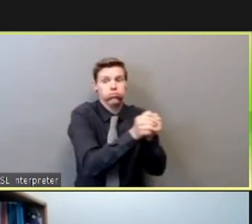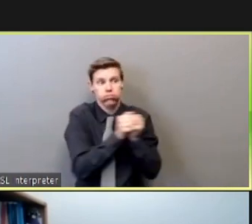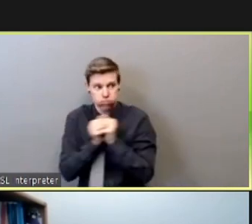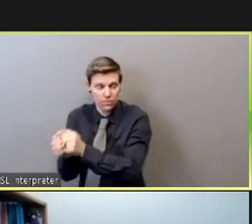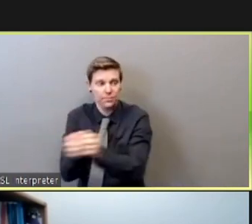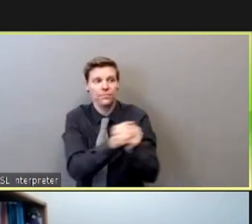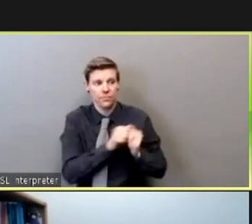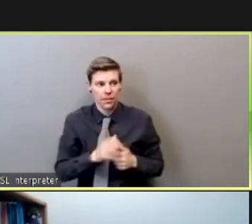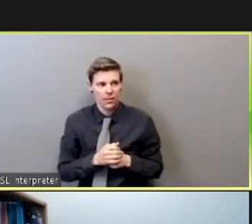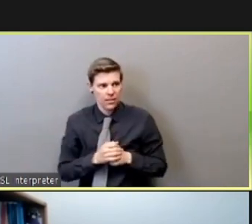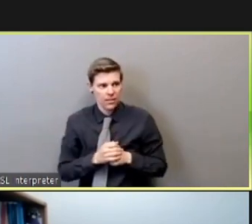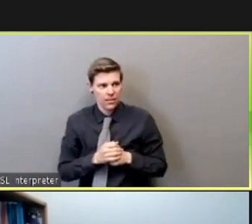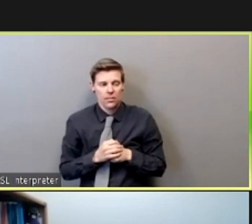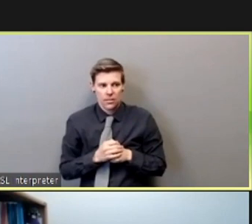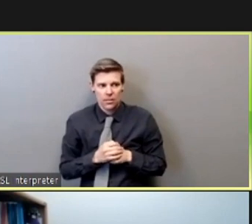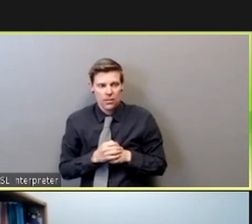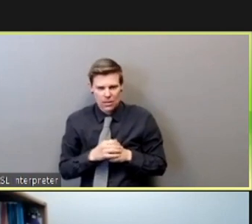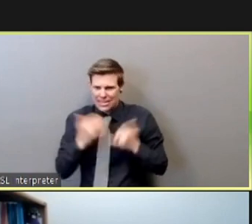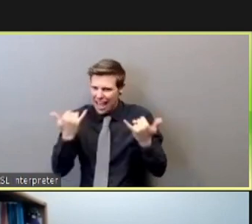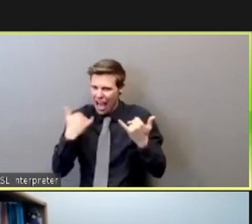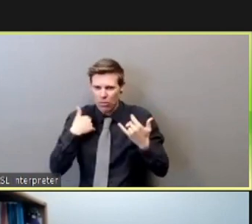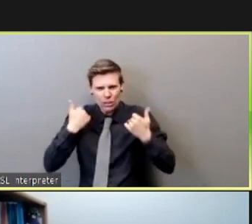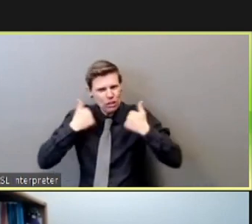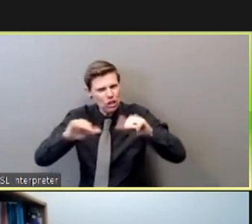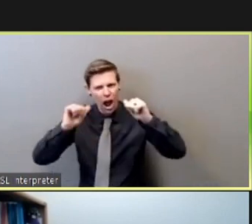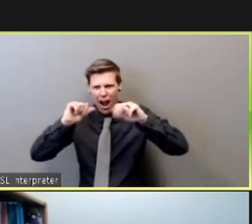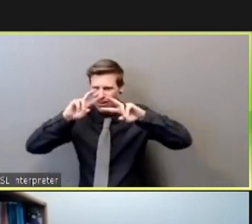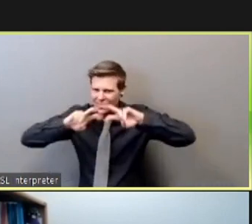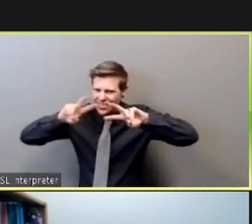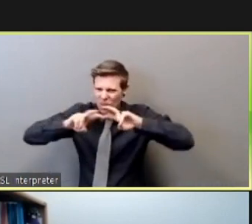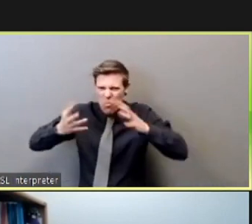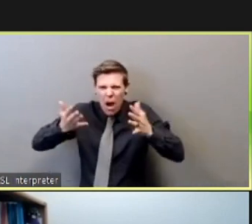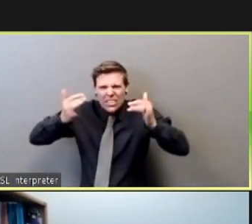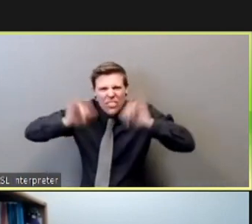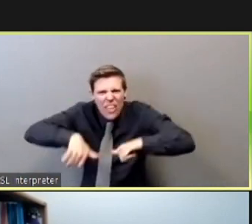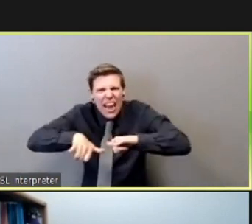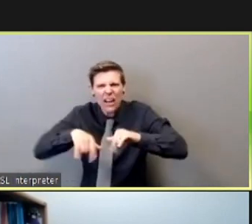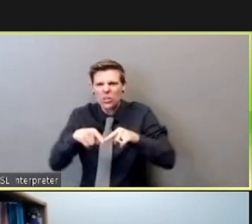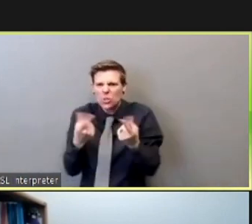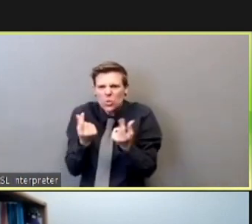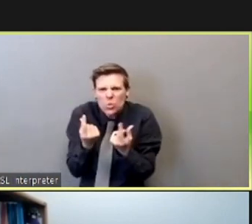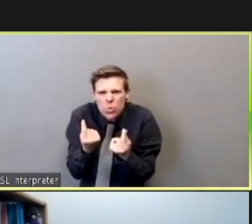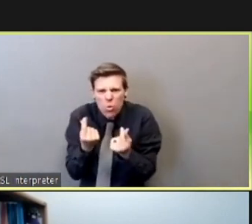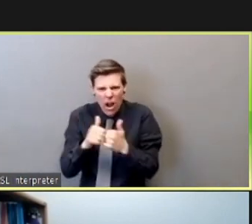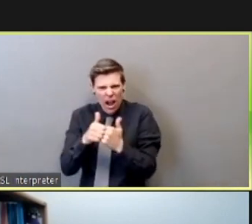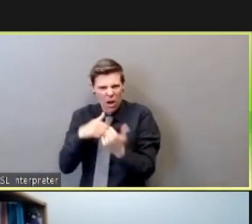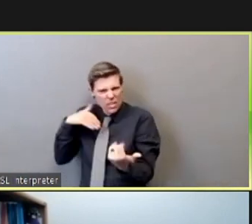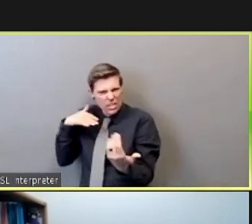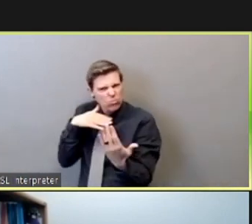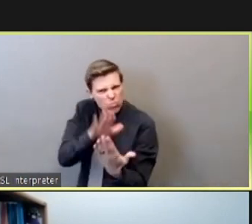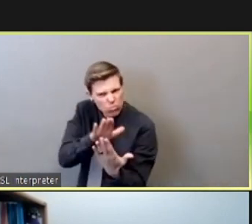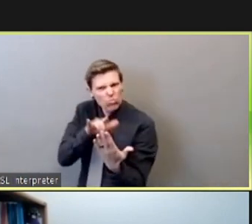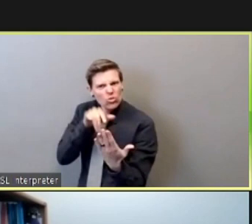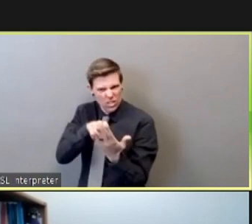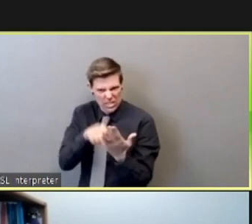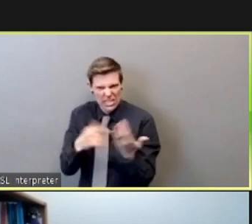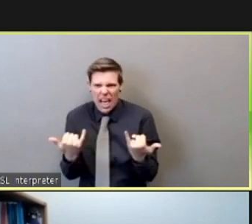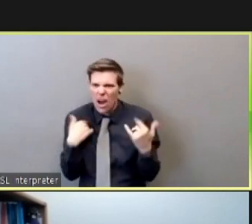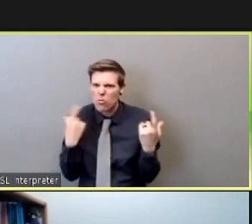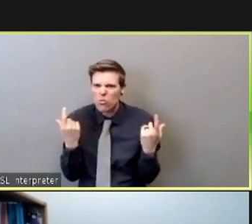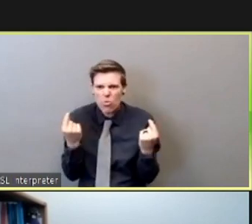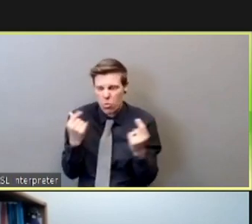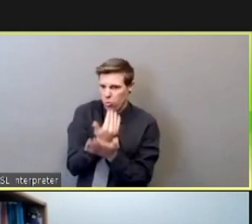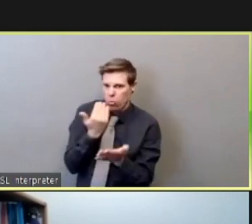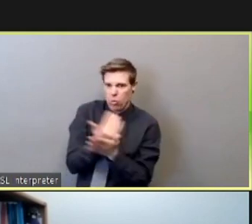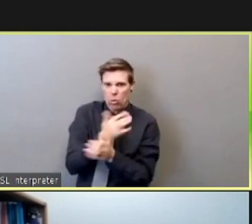sequences or the number of samples that we're sequencing. And currently we are ranked 7th out